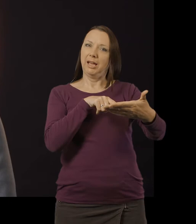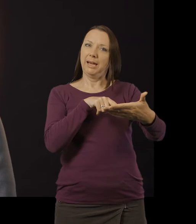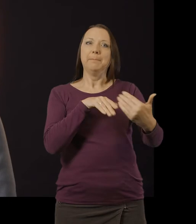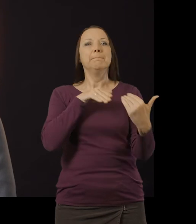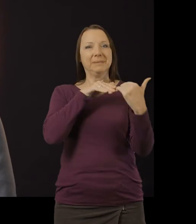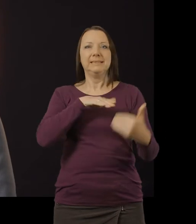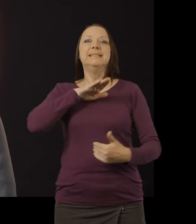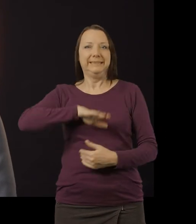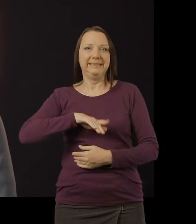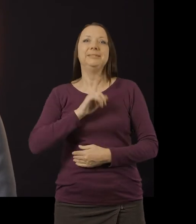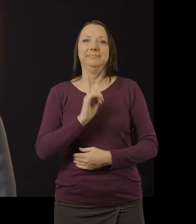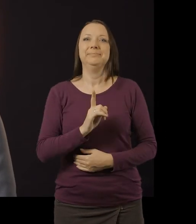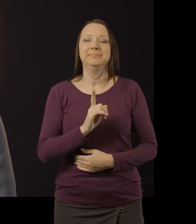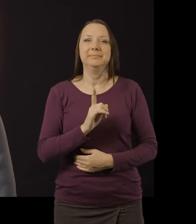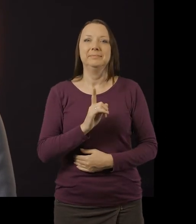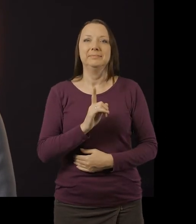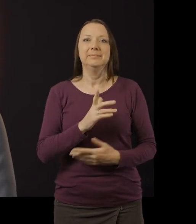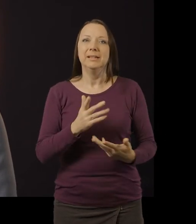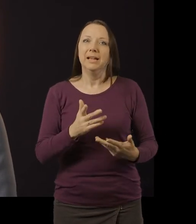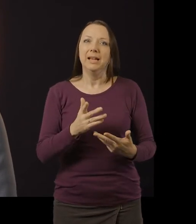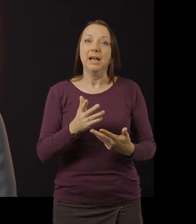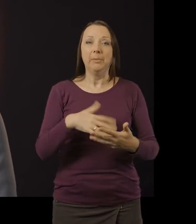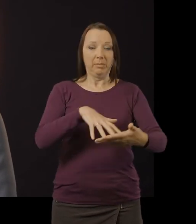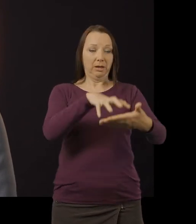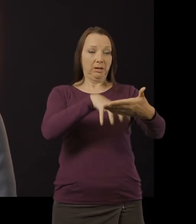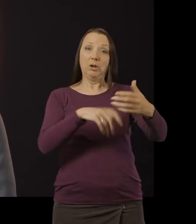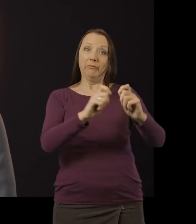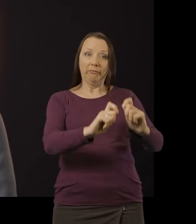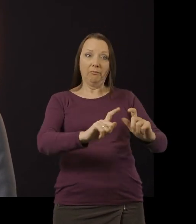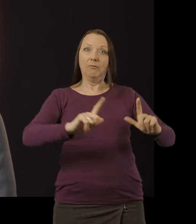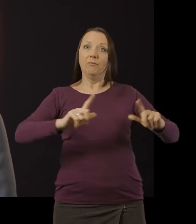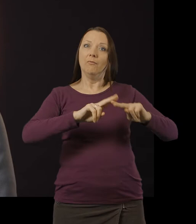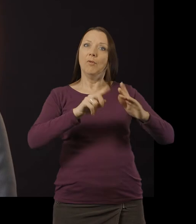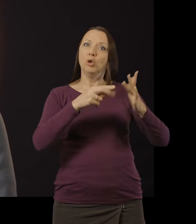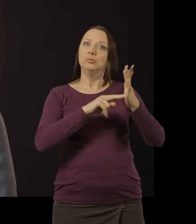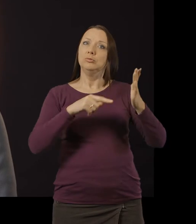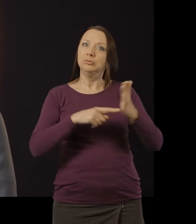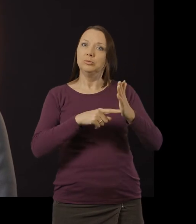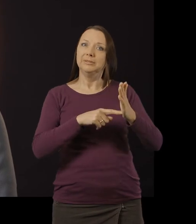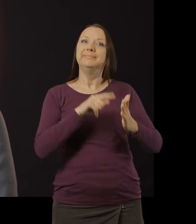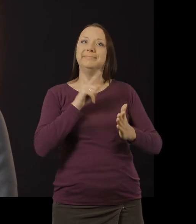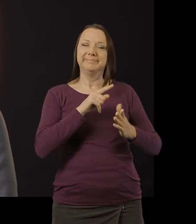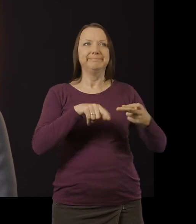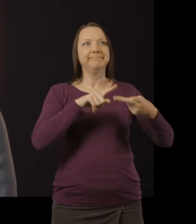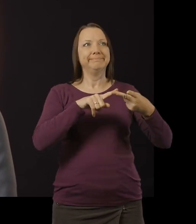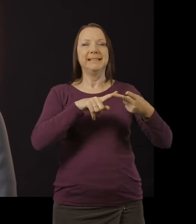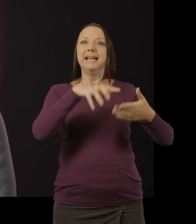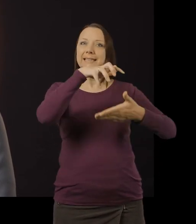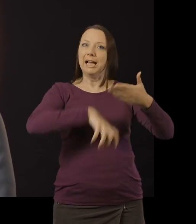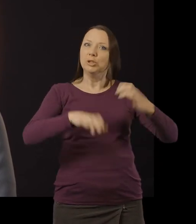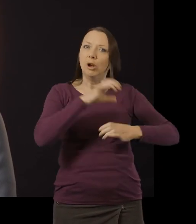you need it, so that the font style, font size, text